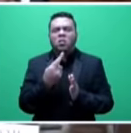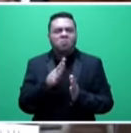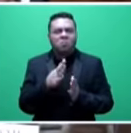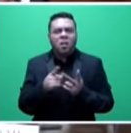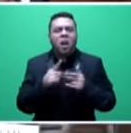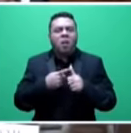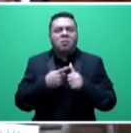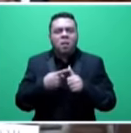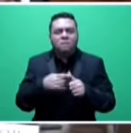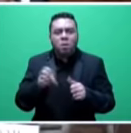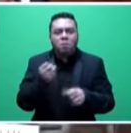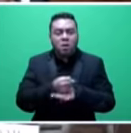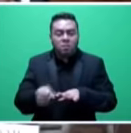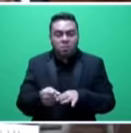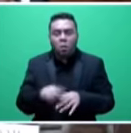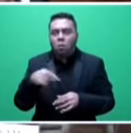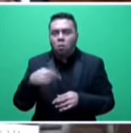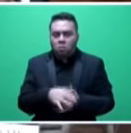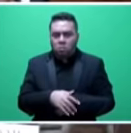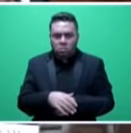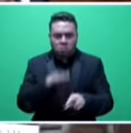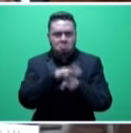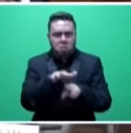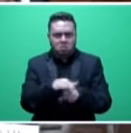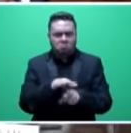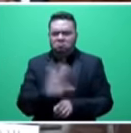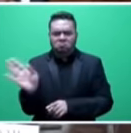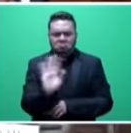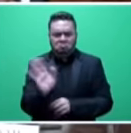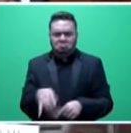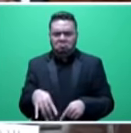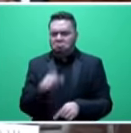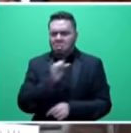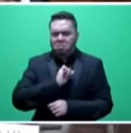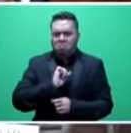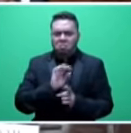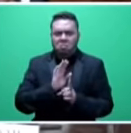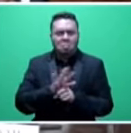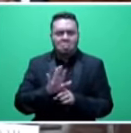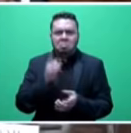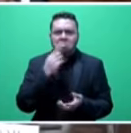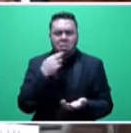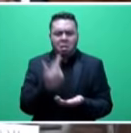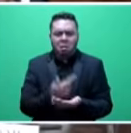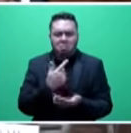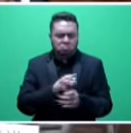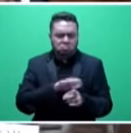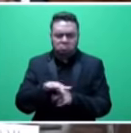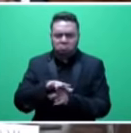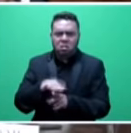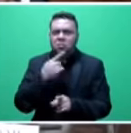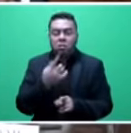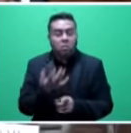and demeaning. The Minister of the Economy blames us, and me personally, for the problems that exist